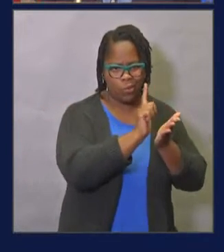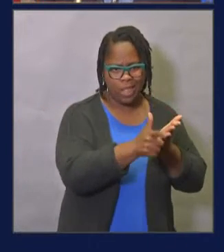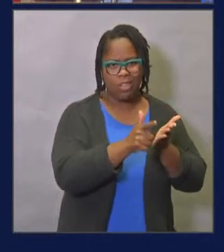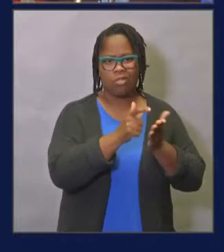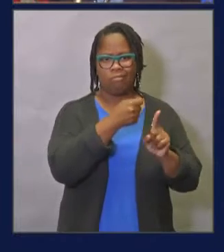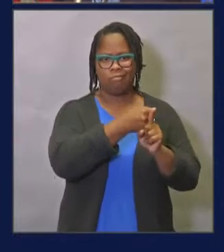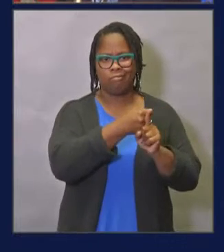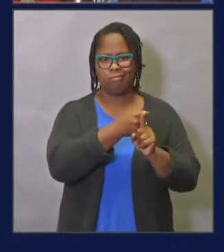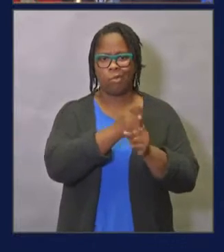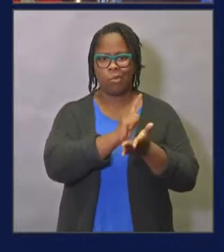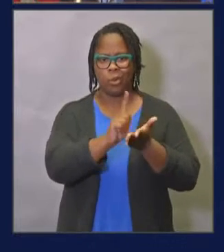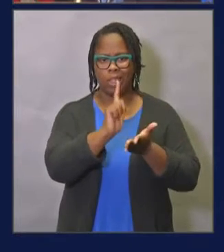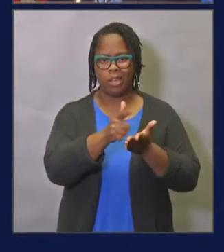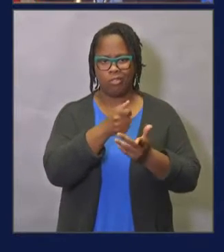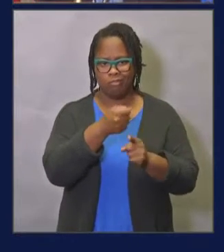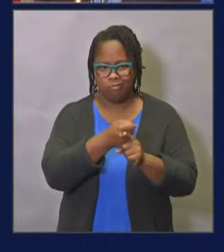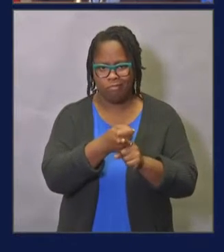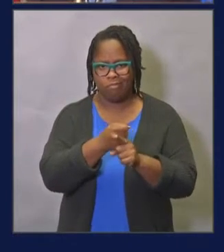slide.